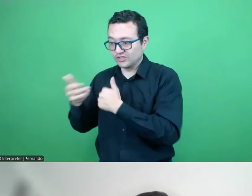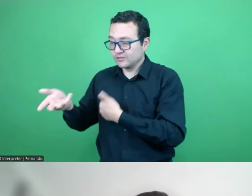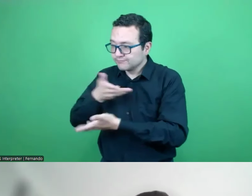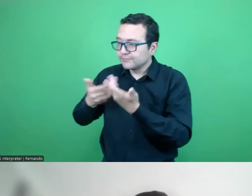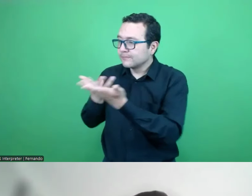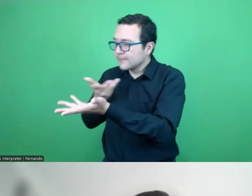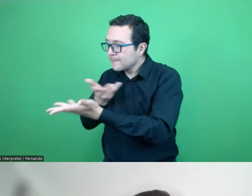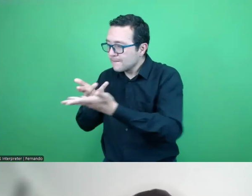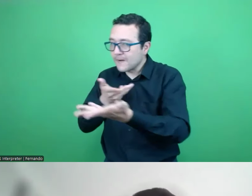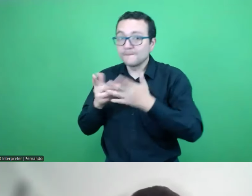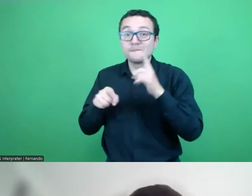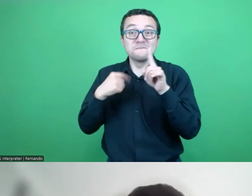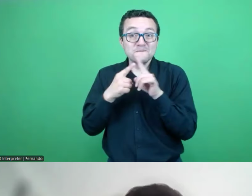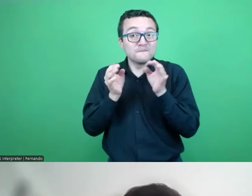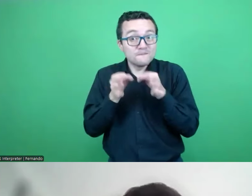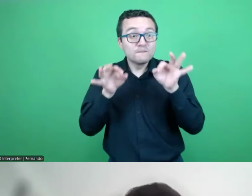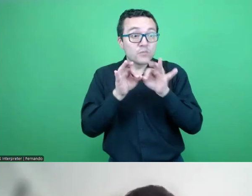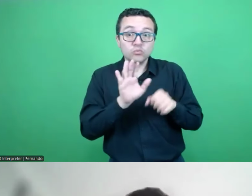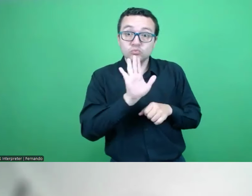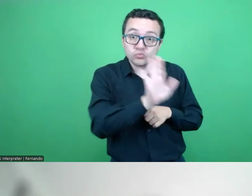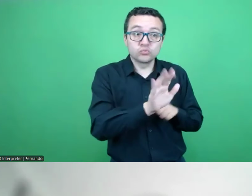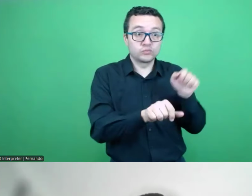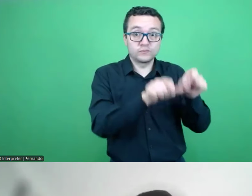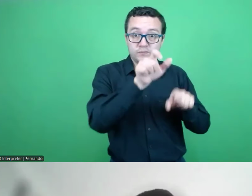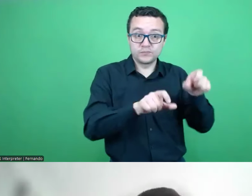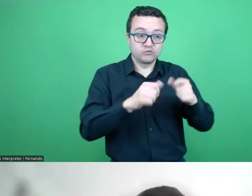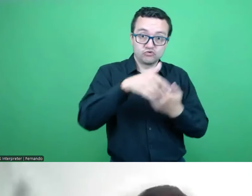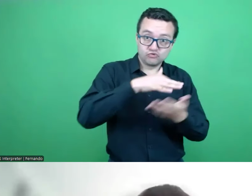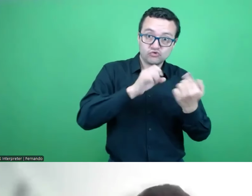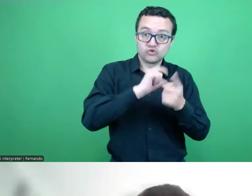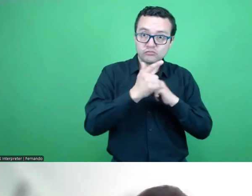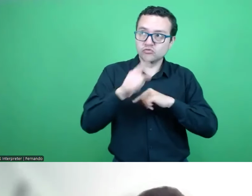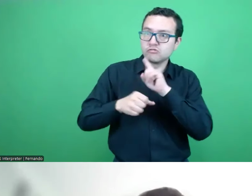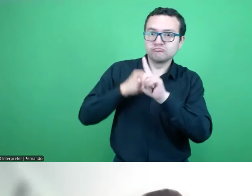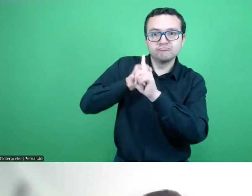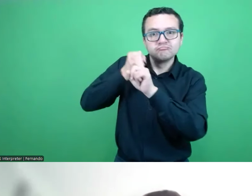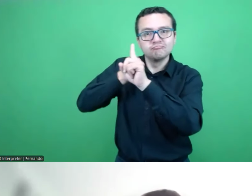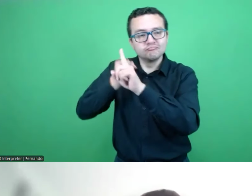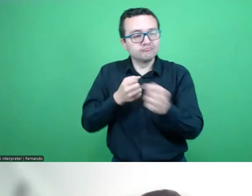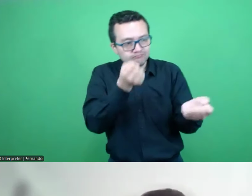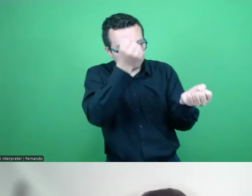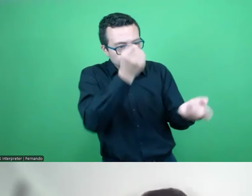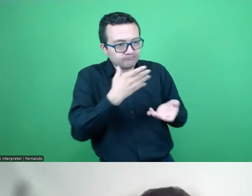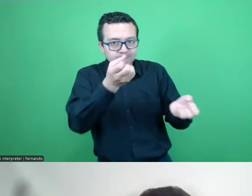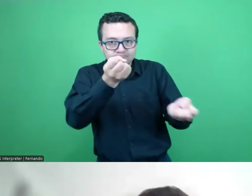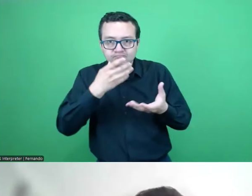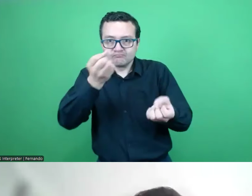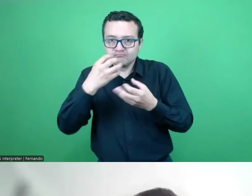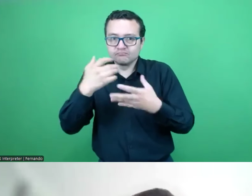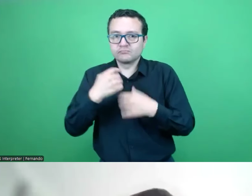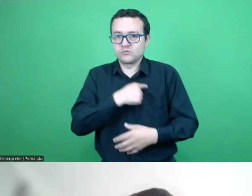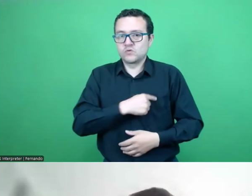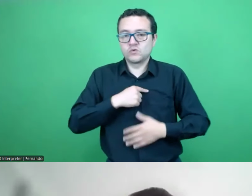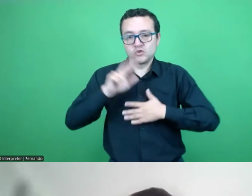comes to the submission of commitments. There are different groups that are working on call to actions that